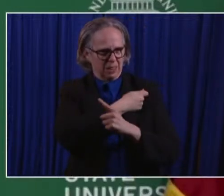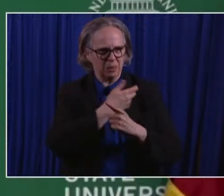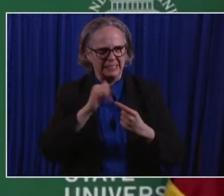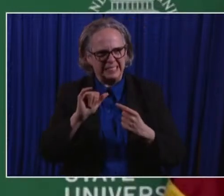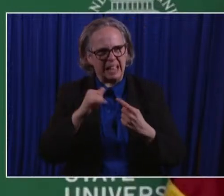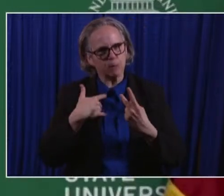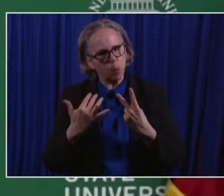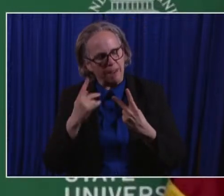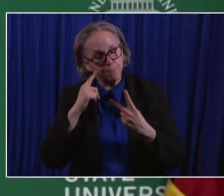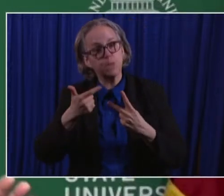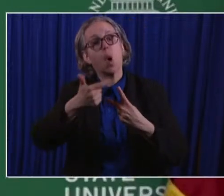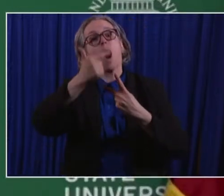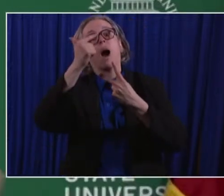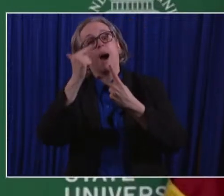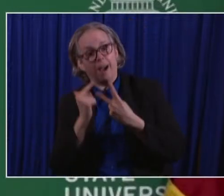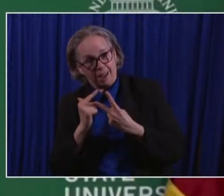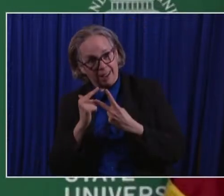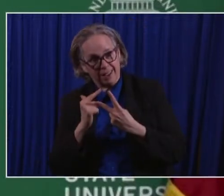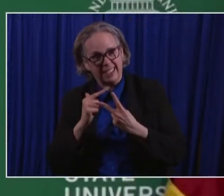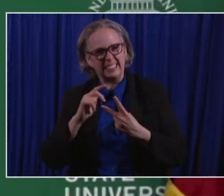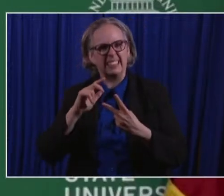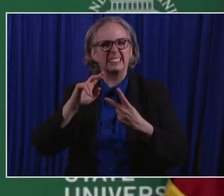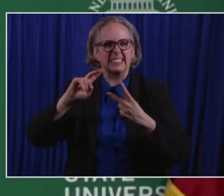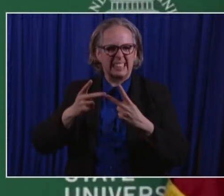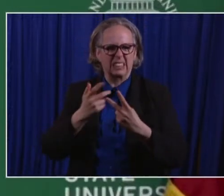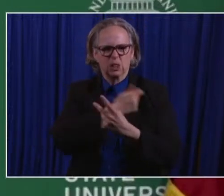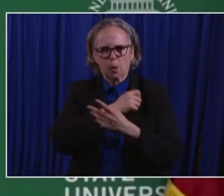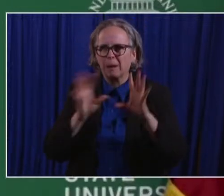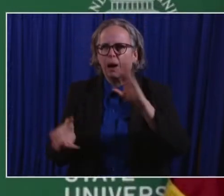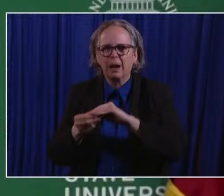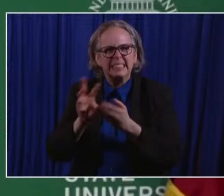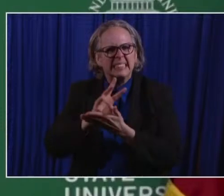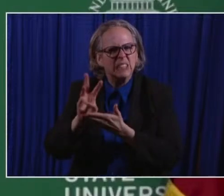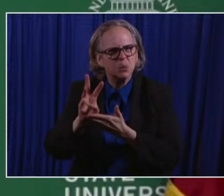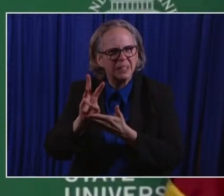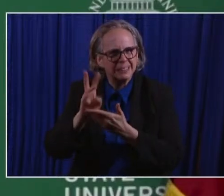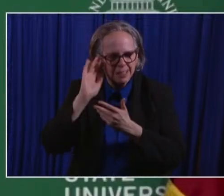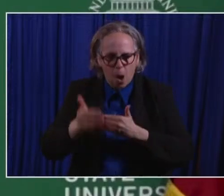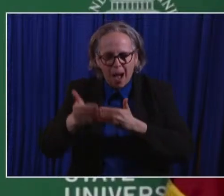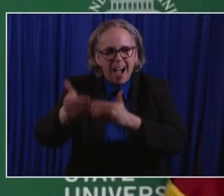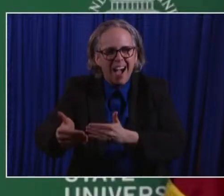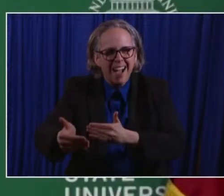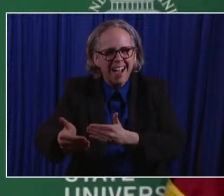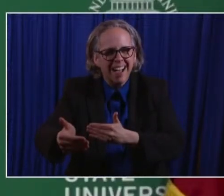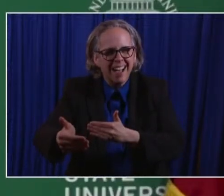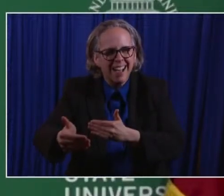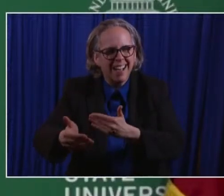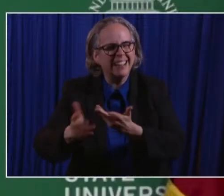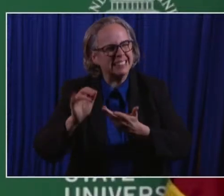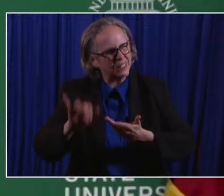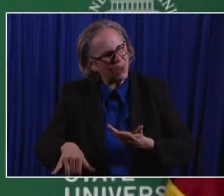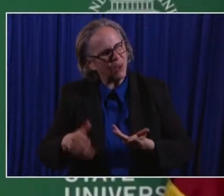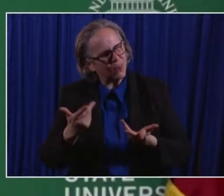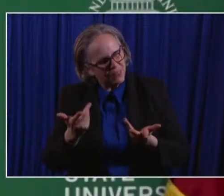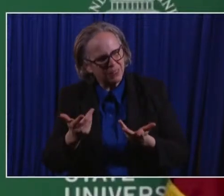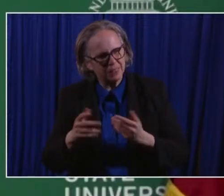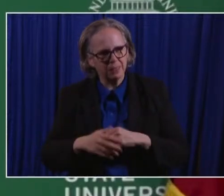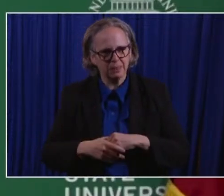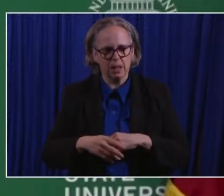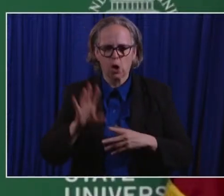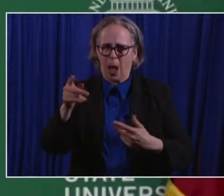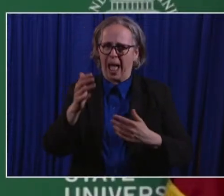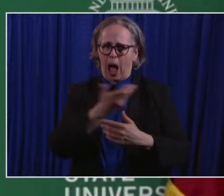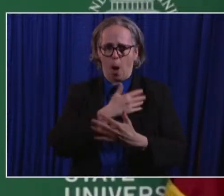so. But every time we can do this, and so the battle is here, and the battle is getting more and more people